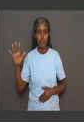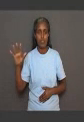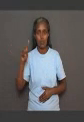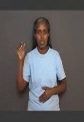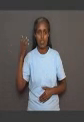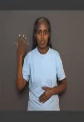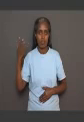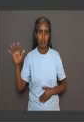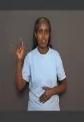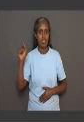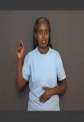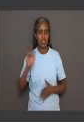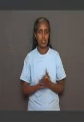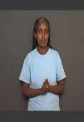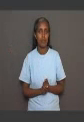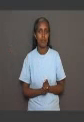115.